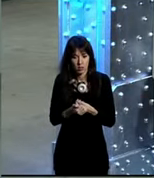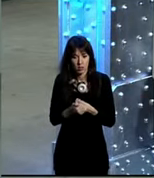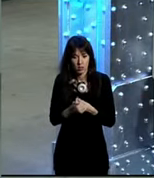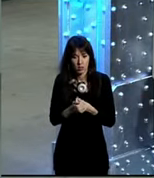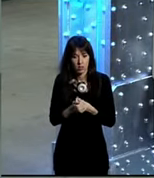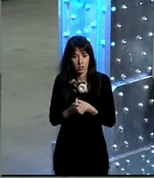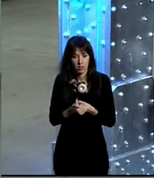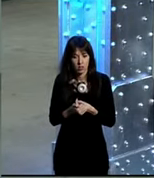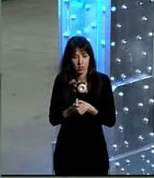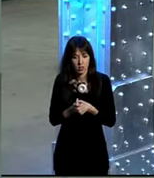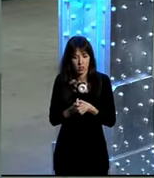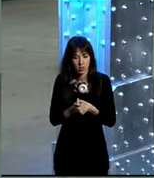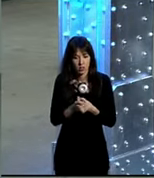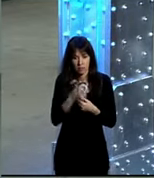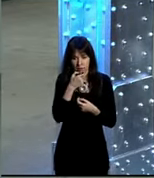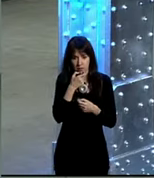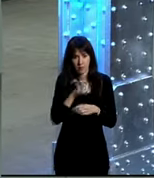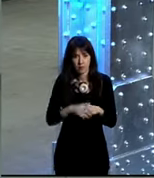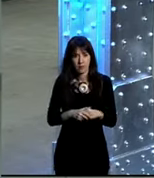energialähettilääksi.